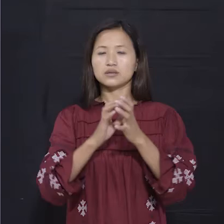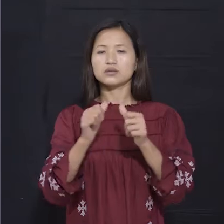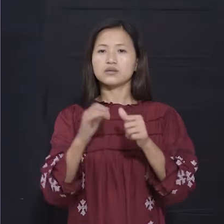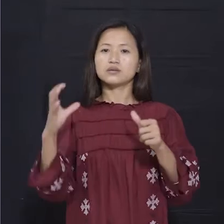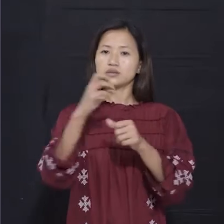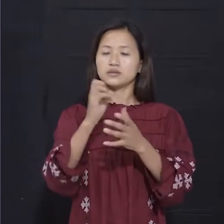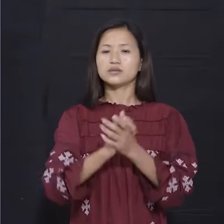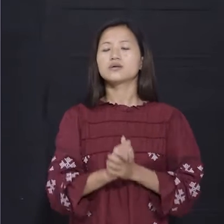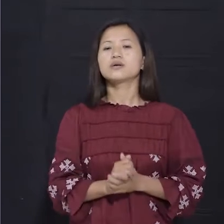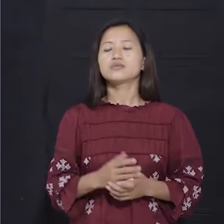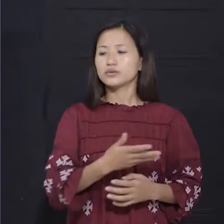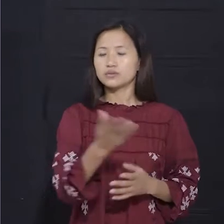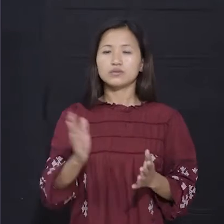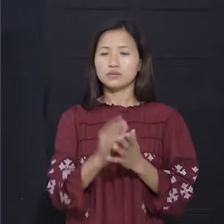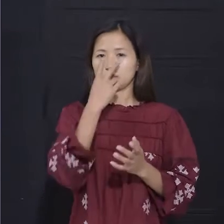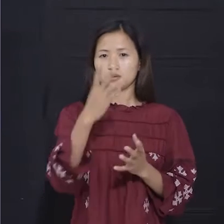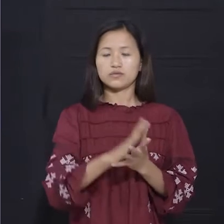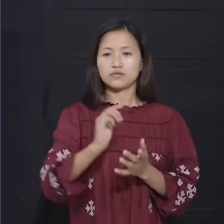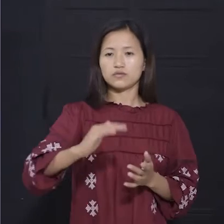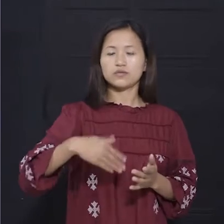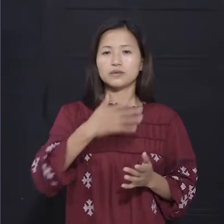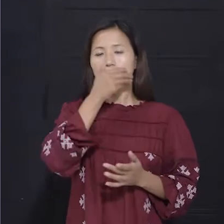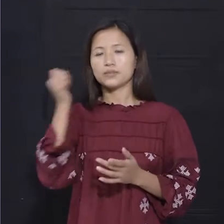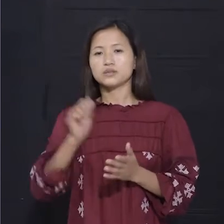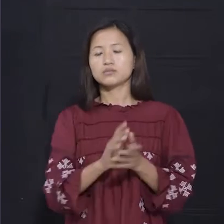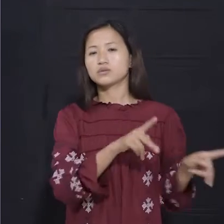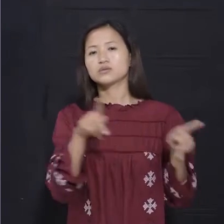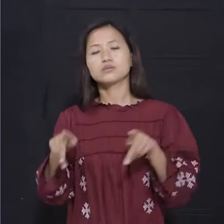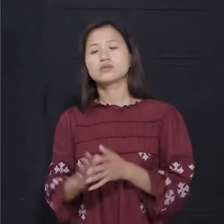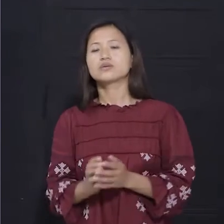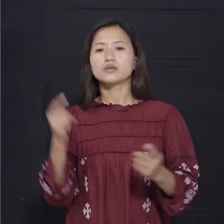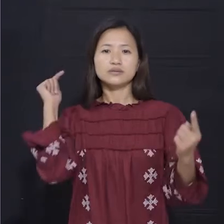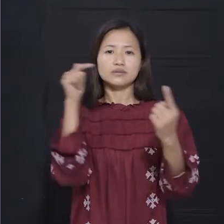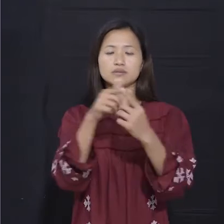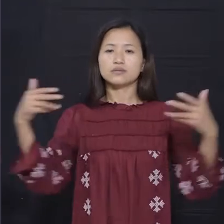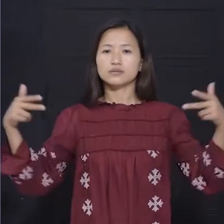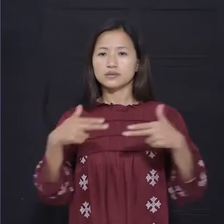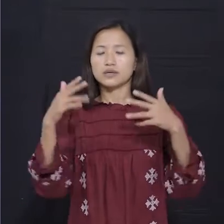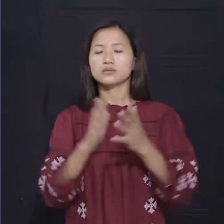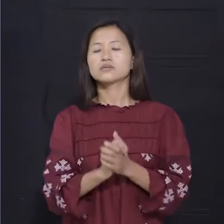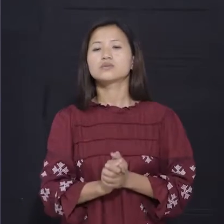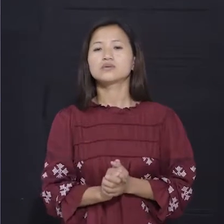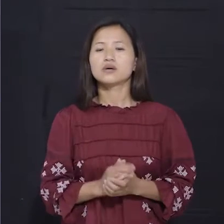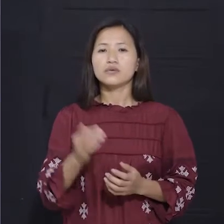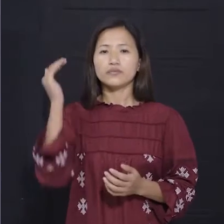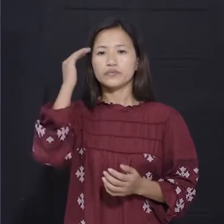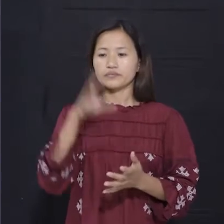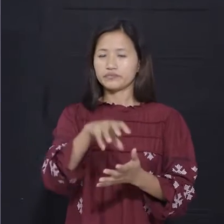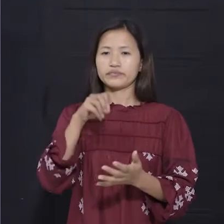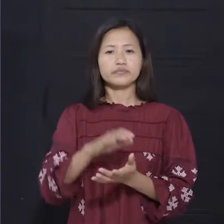Gupta Empire, all right. They were always looking for the best possible ways to attack the Gupta Empire, but they were not getting